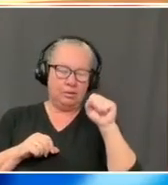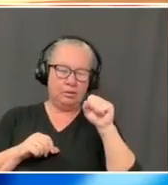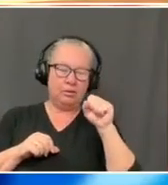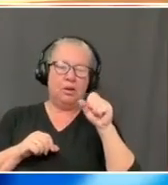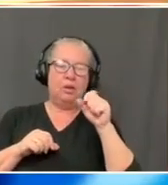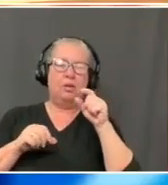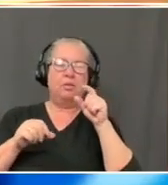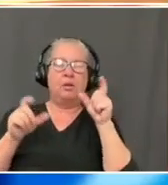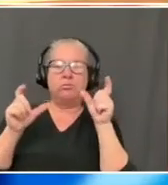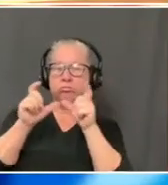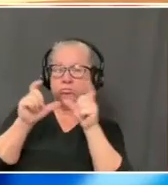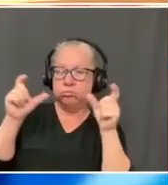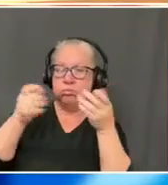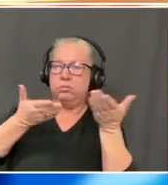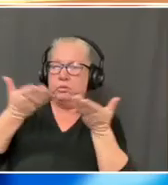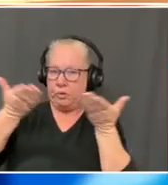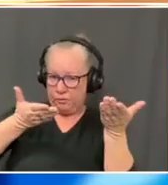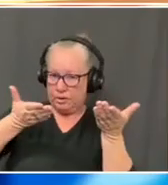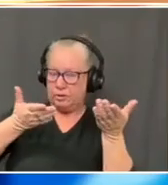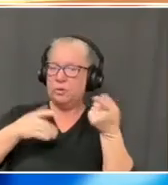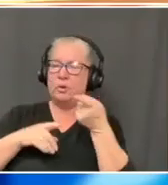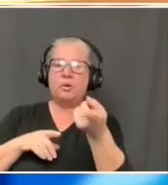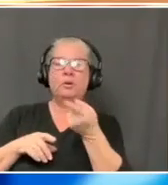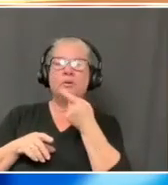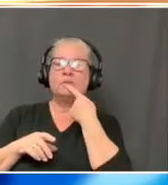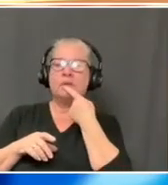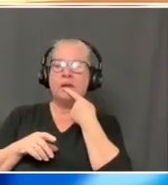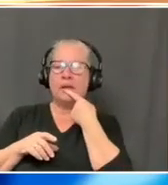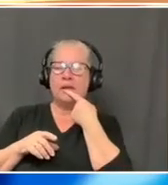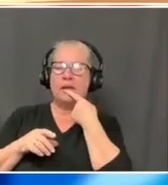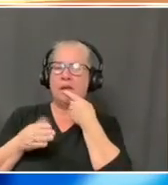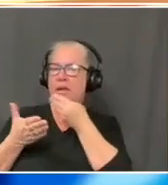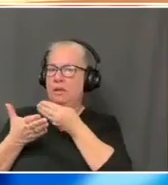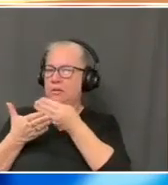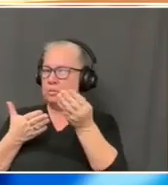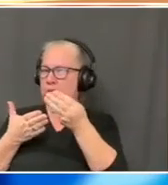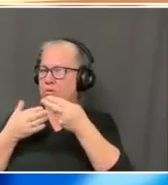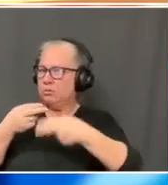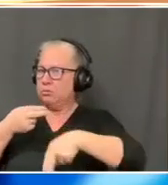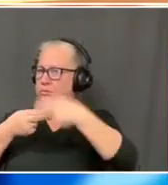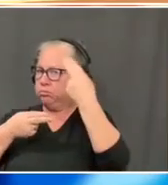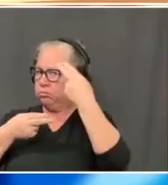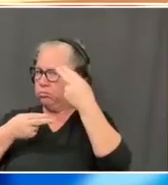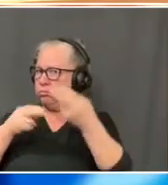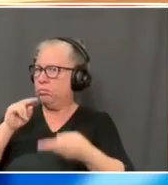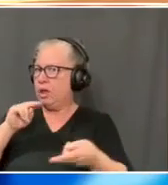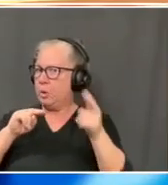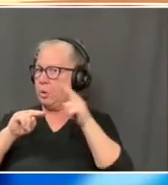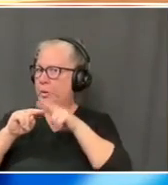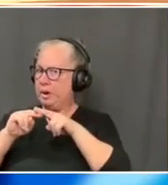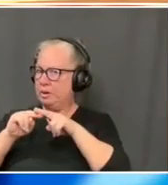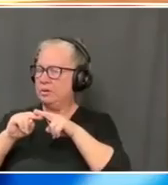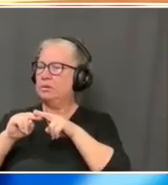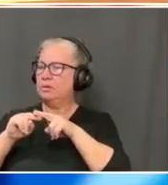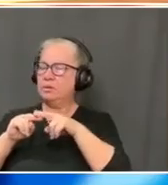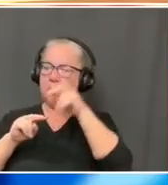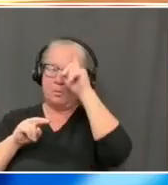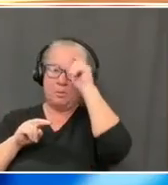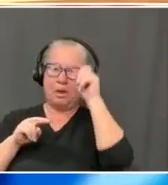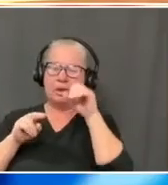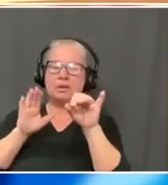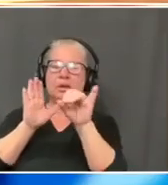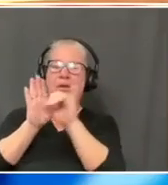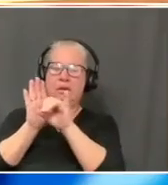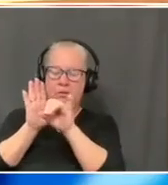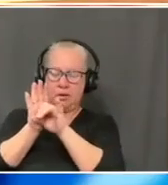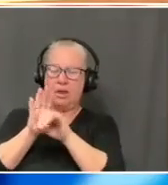so you're saying that the expenses for special ed have gone up because the identification of students has gone up. That's one factor.